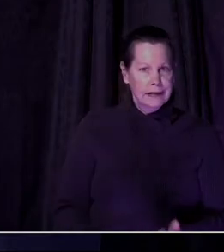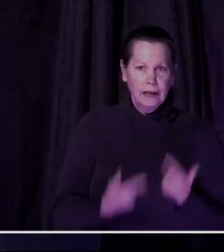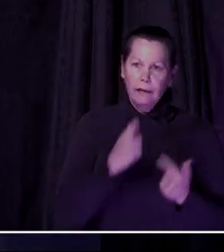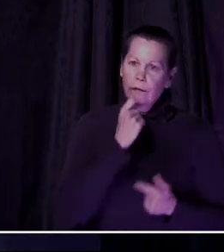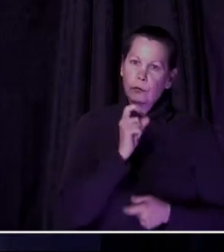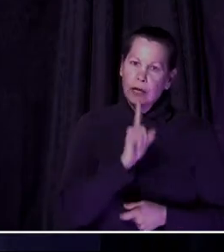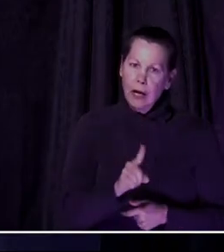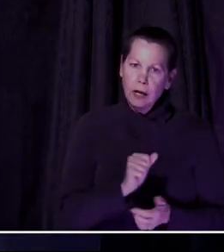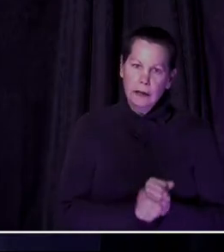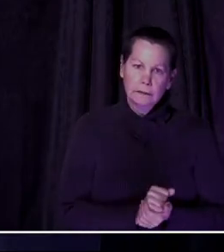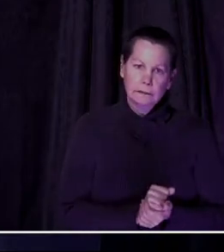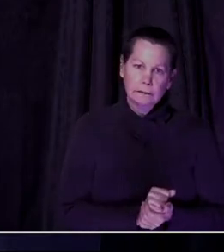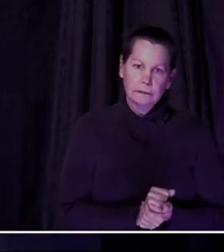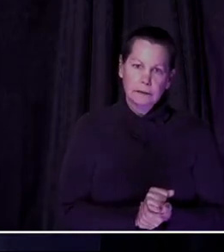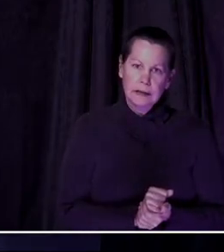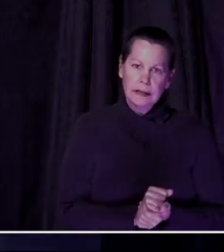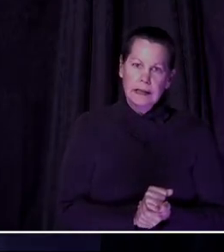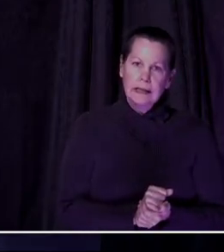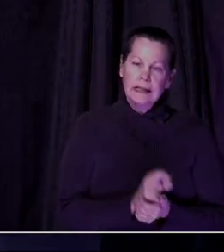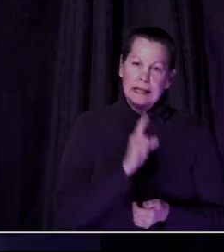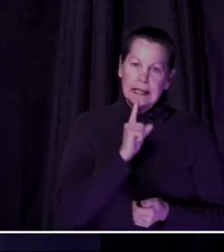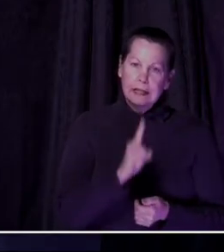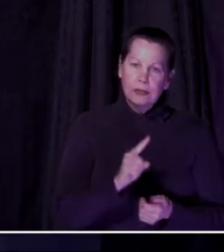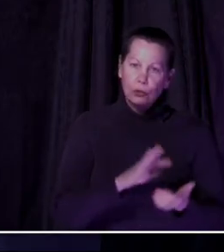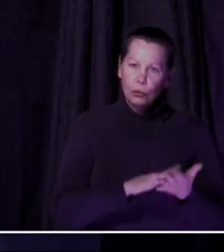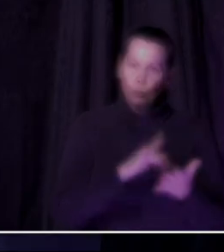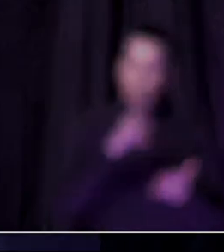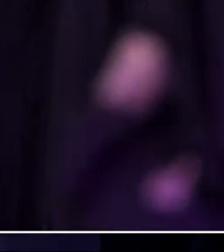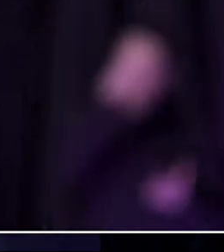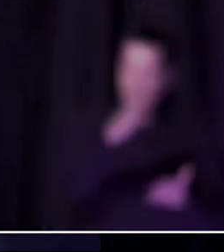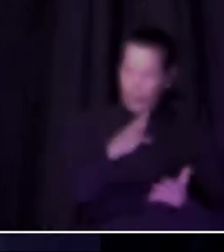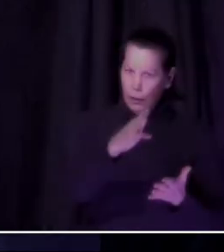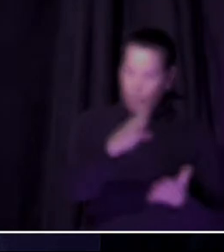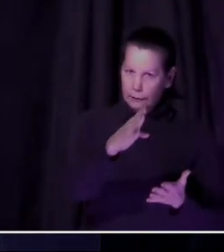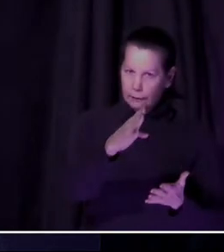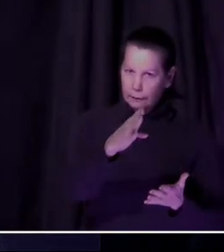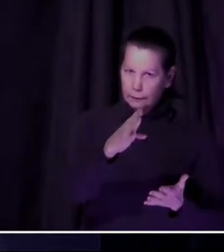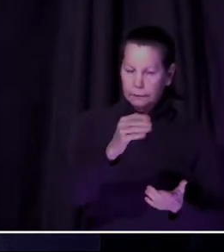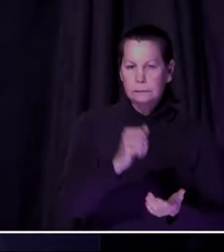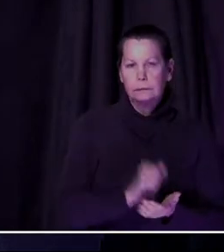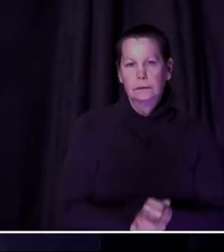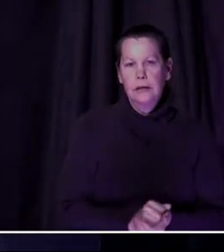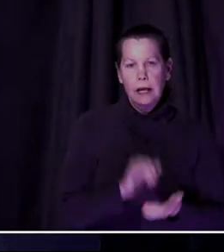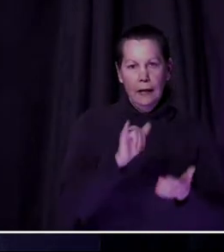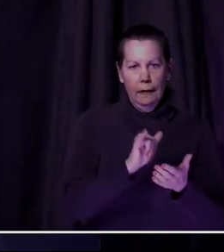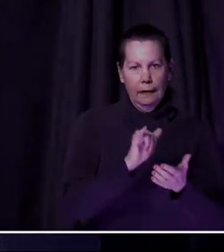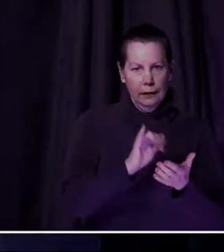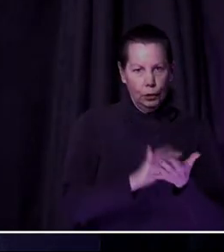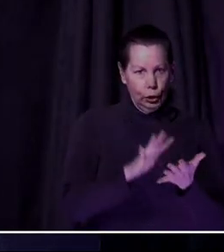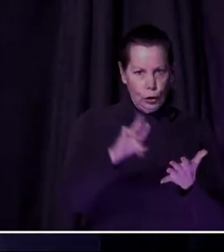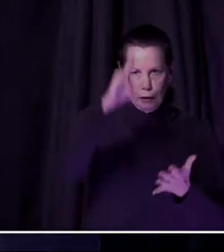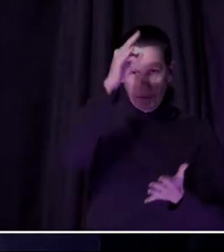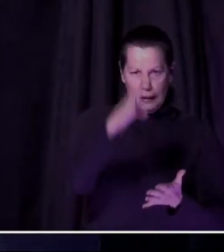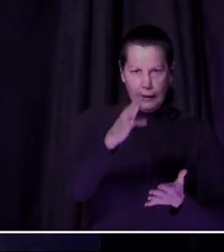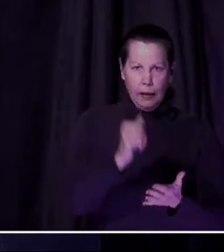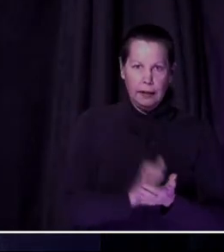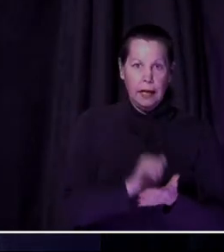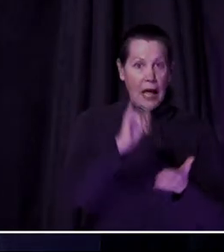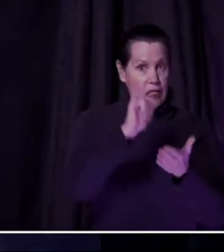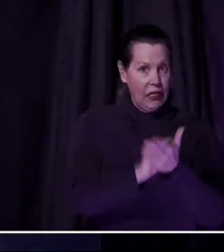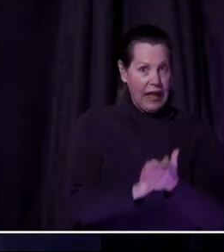are is, check it out, to glorify God. It's to glorify God.